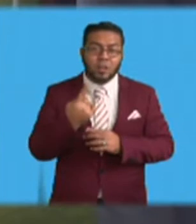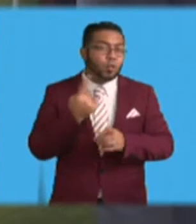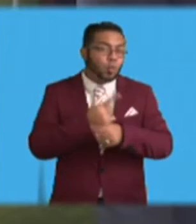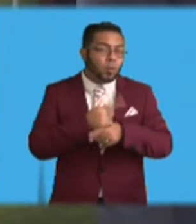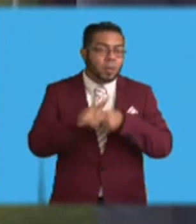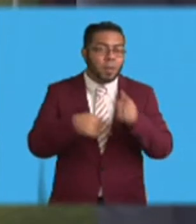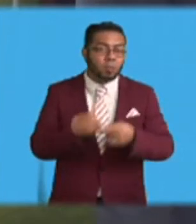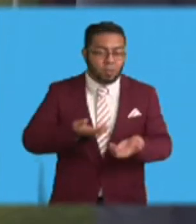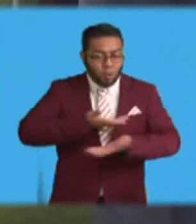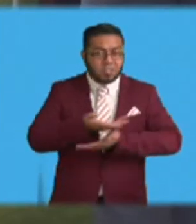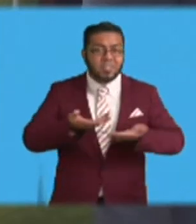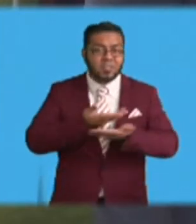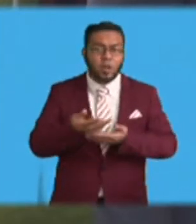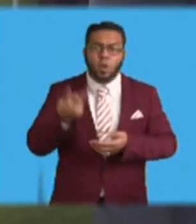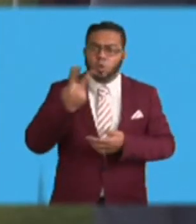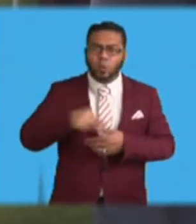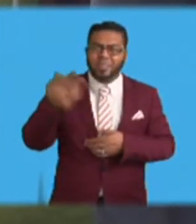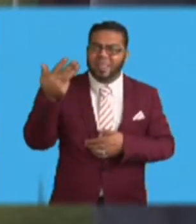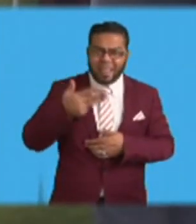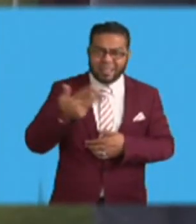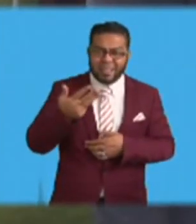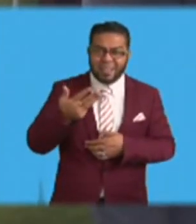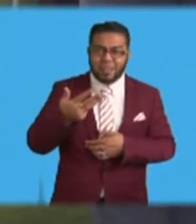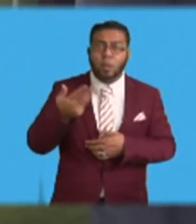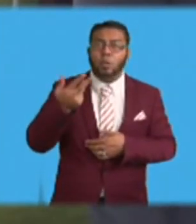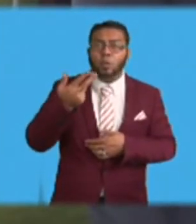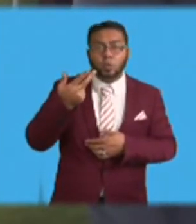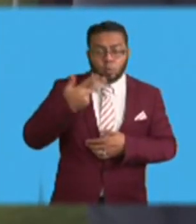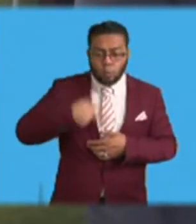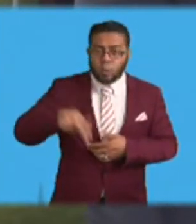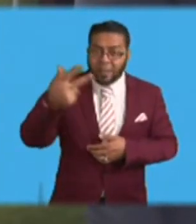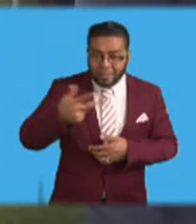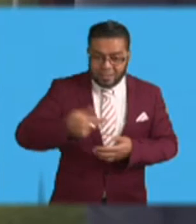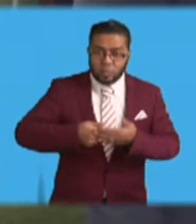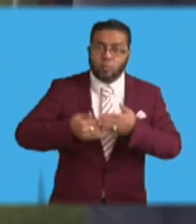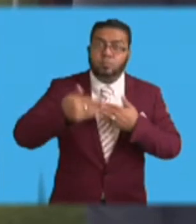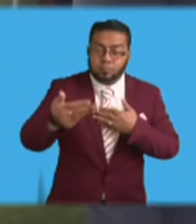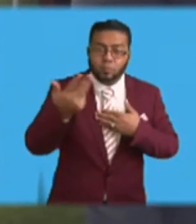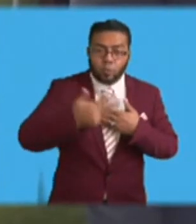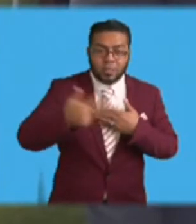have taken place for the 2018-2019, which I intended to address in any